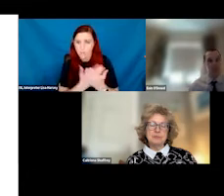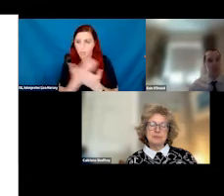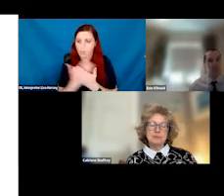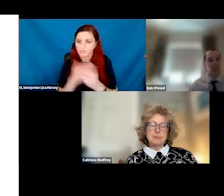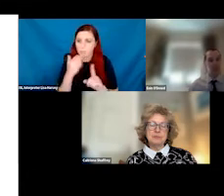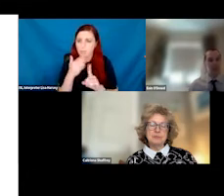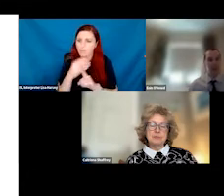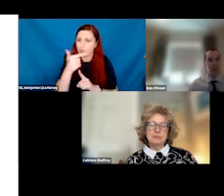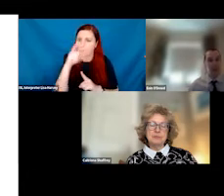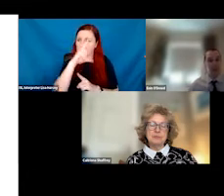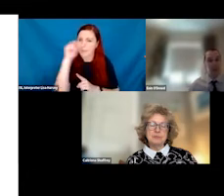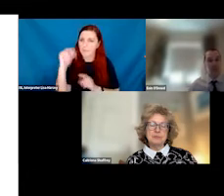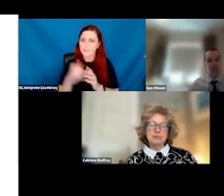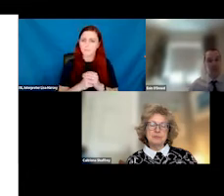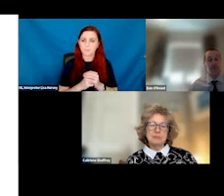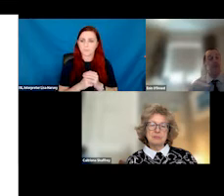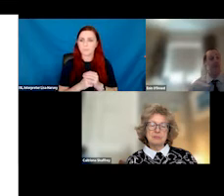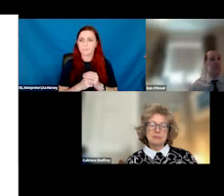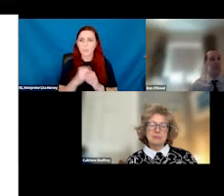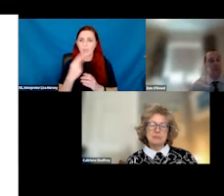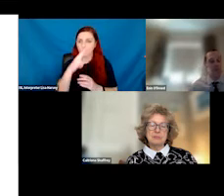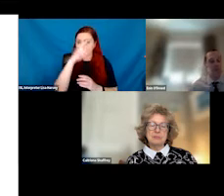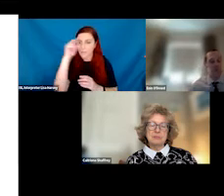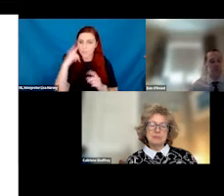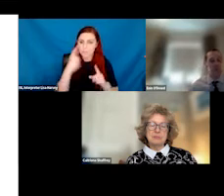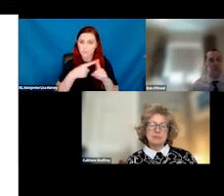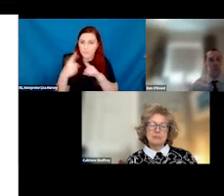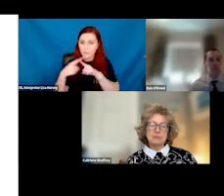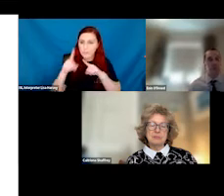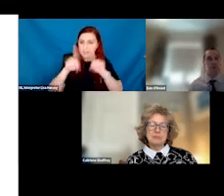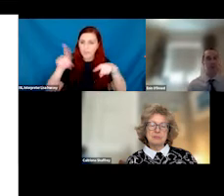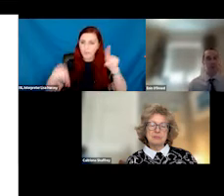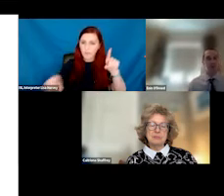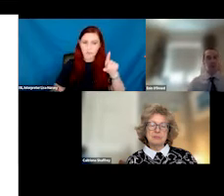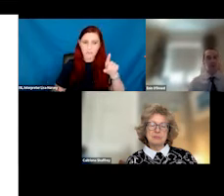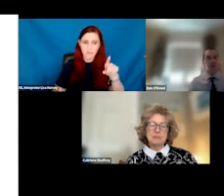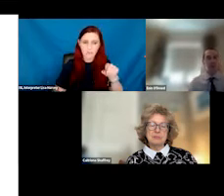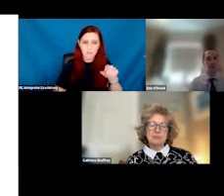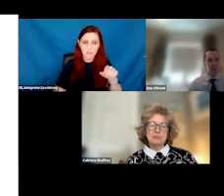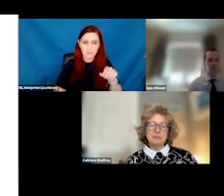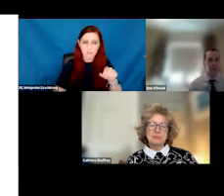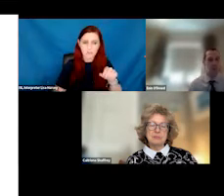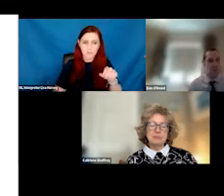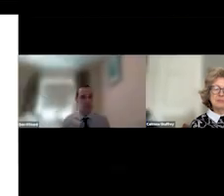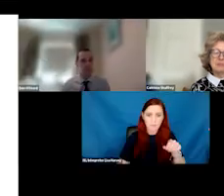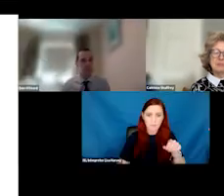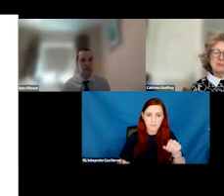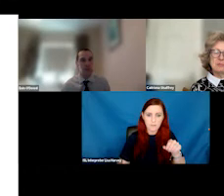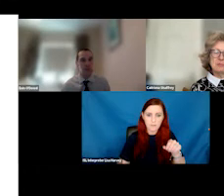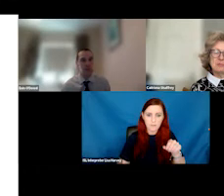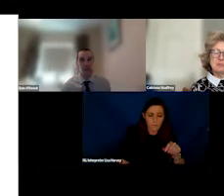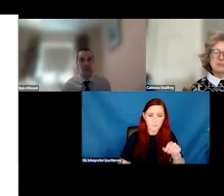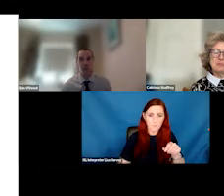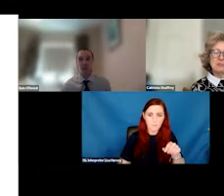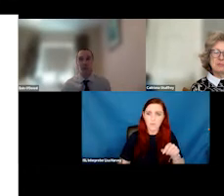examples of differences and variations between TGDM and 17210.